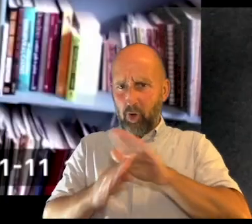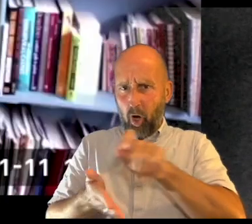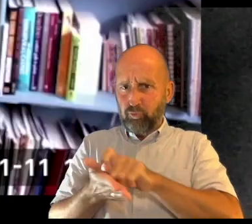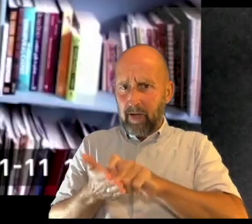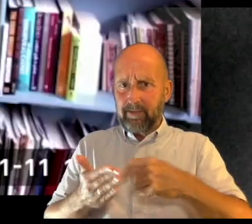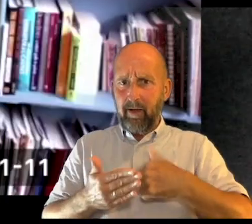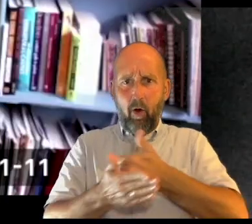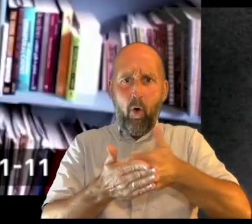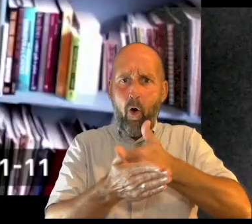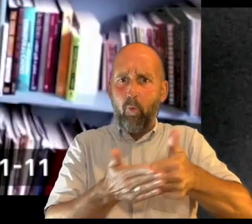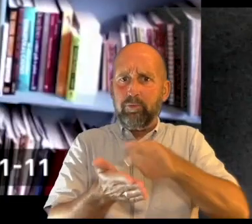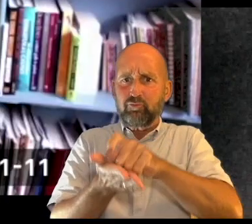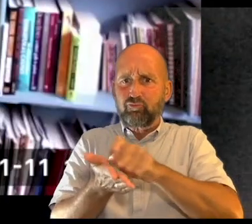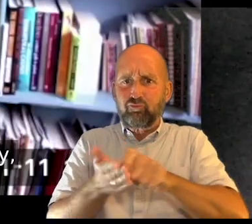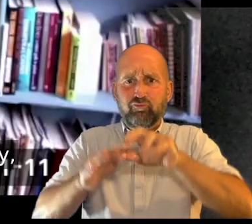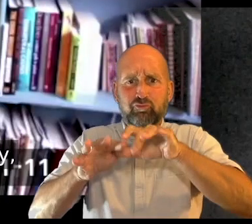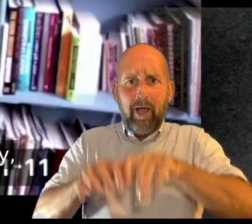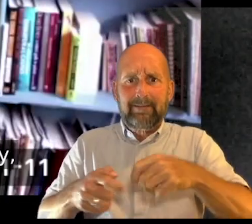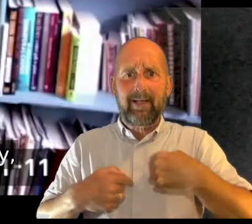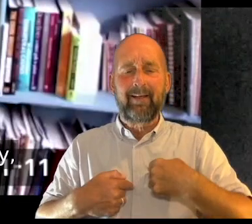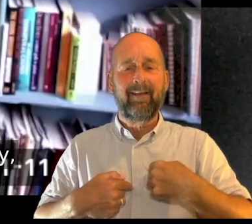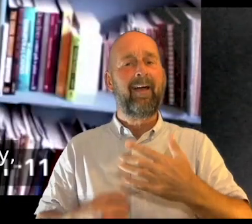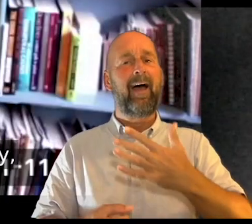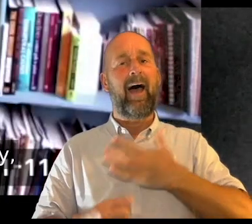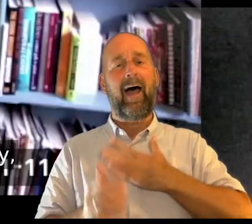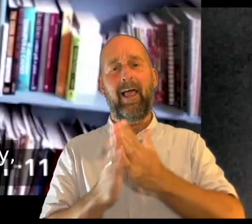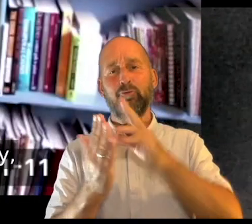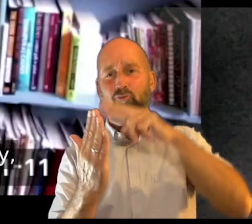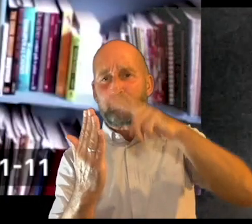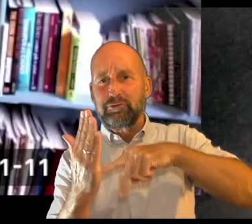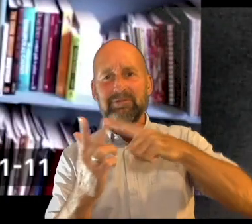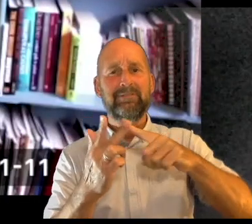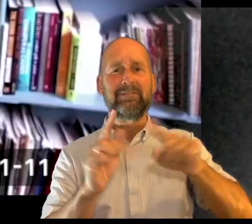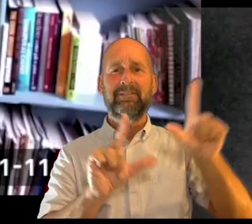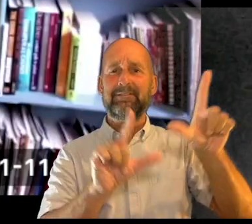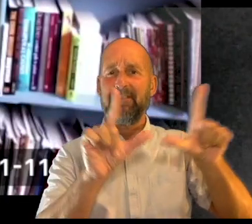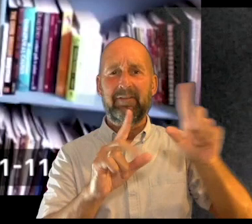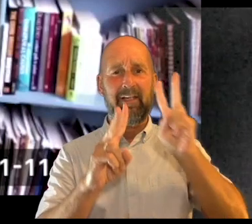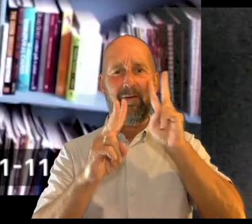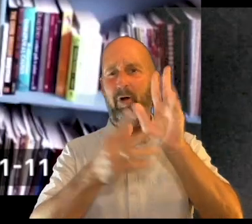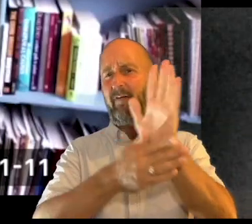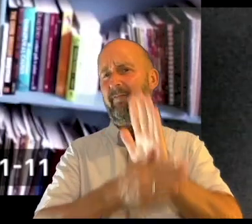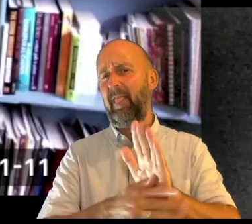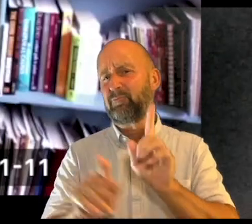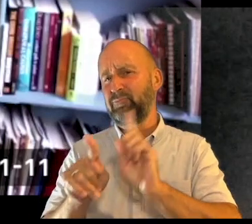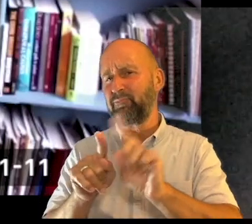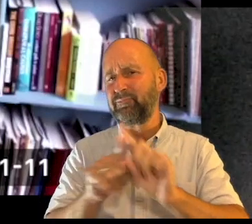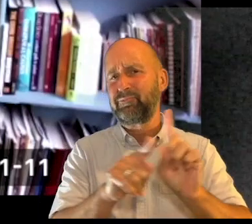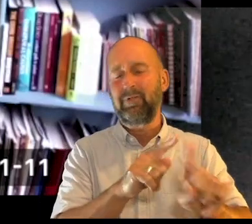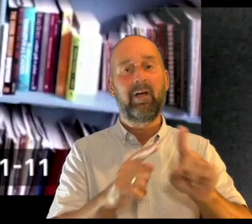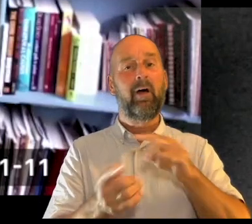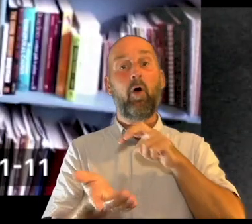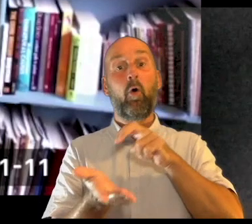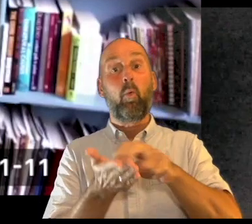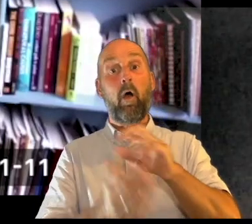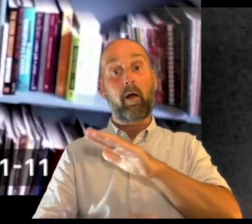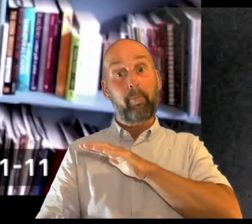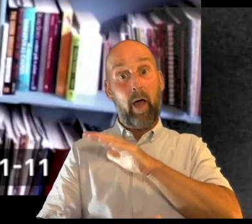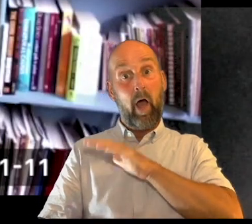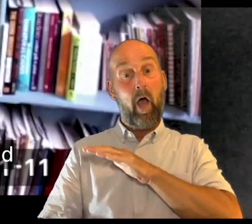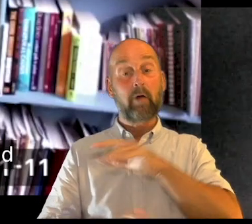I'm always writing. No, I like to read, I like to watch telly, I like to watch films, I like to walk in the